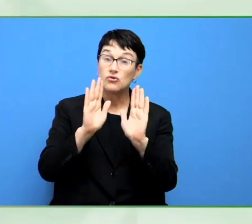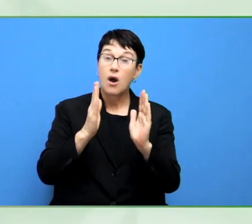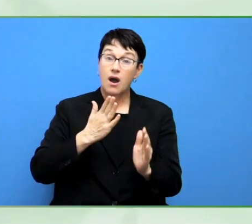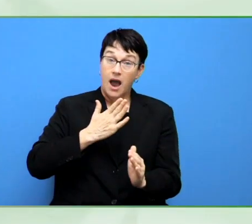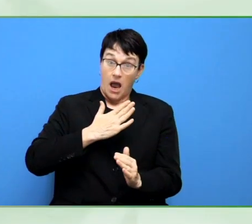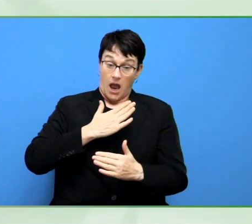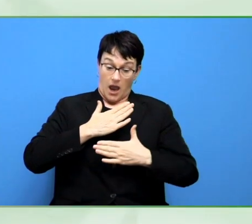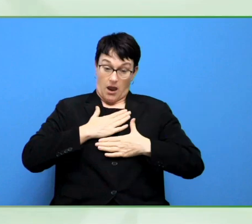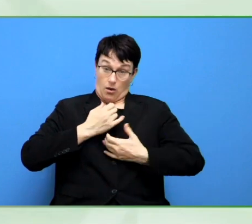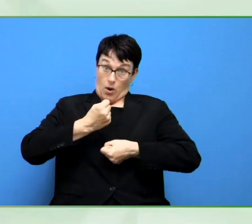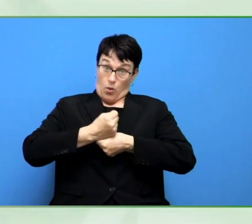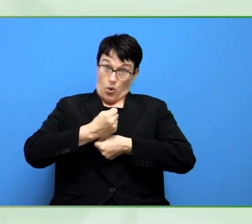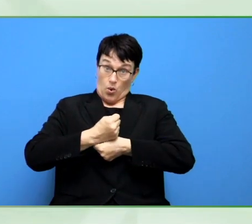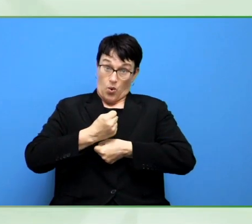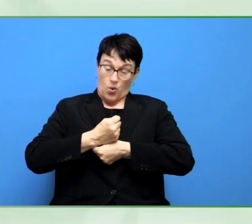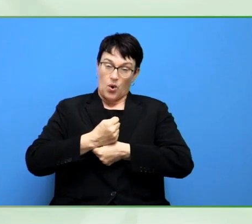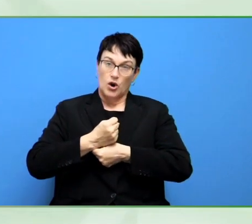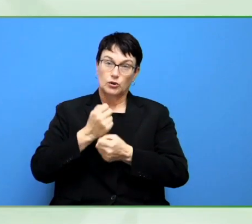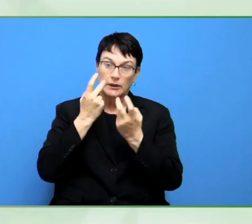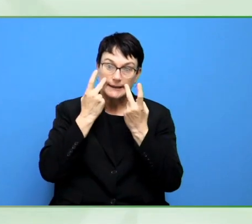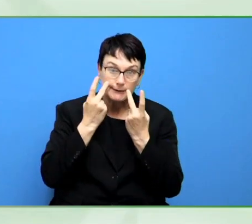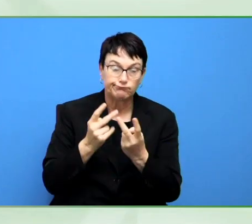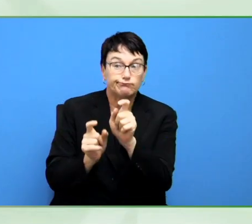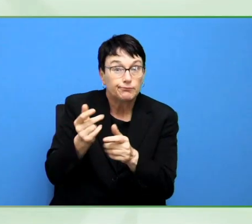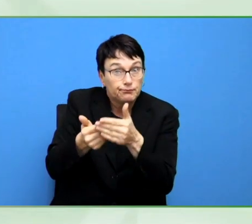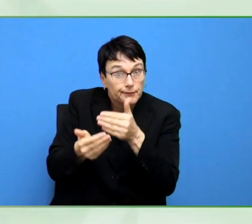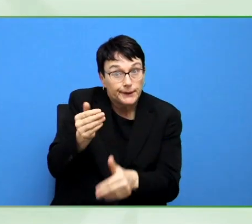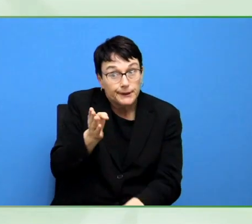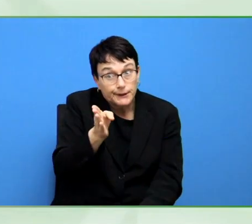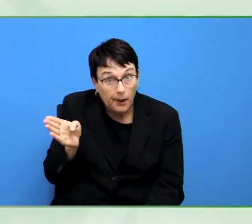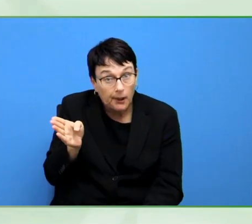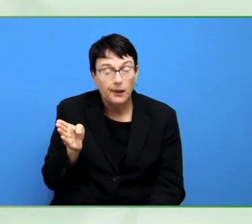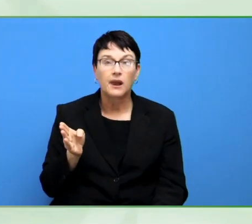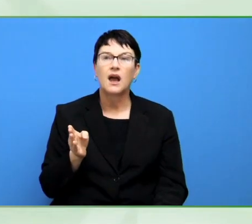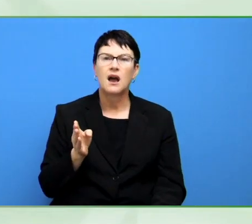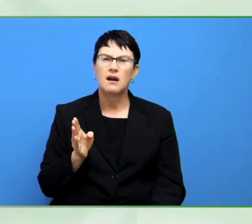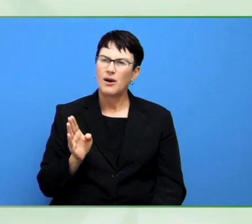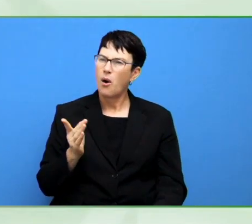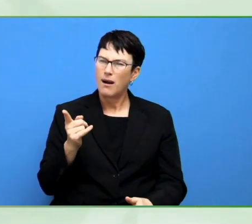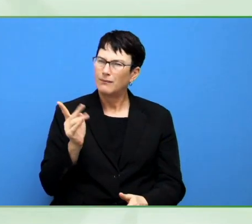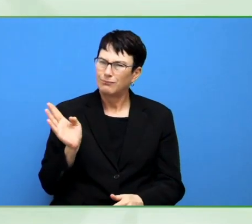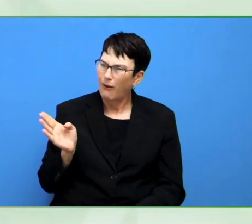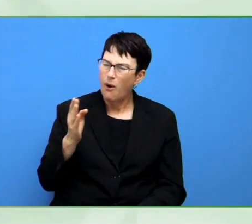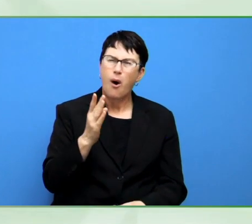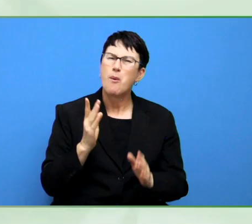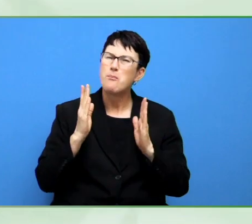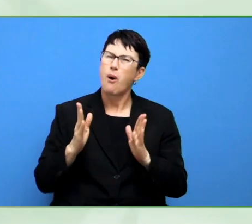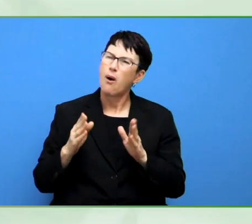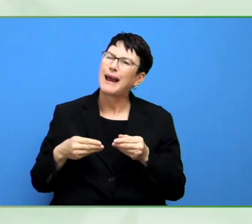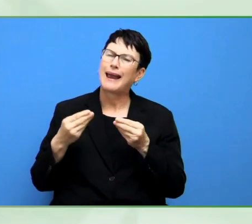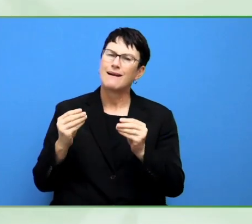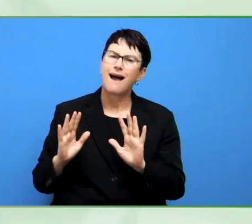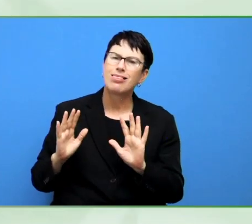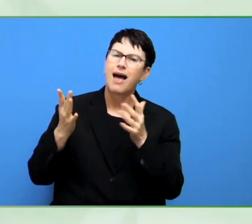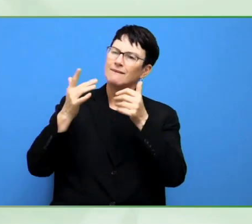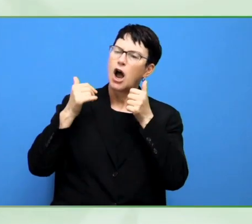with diverse abilities and diverse constraints must be able to live well, to learn well, to